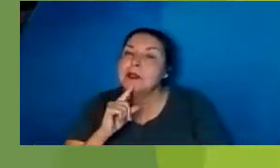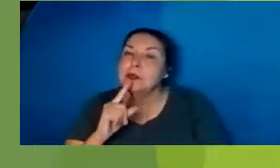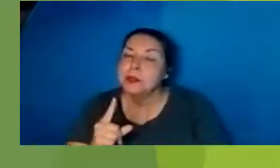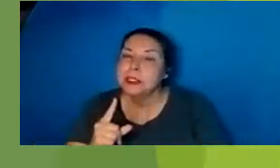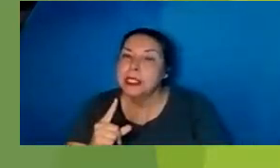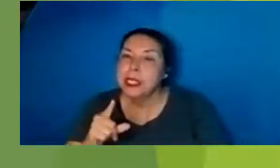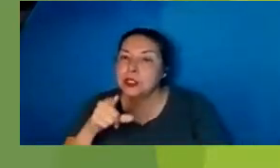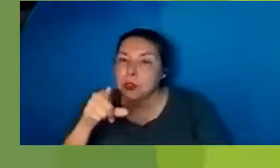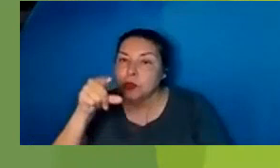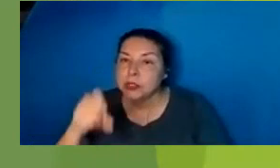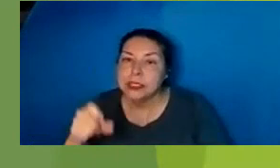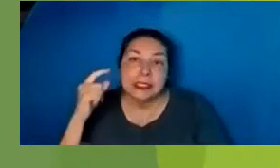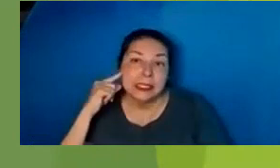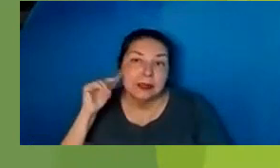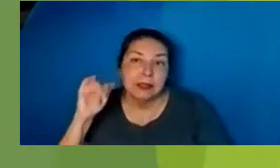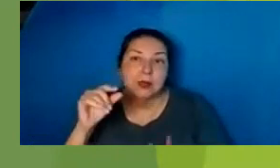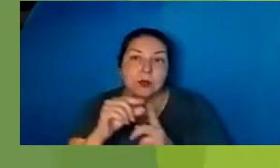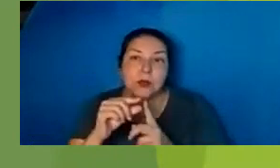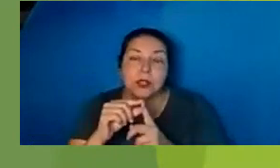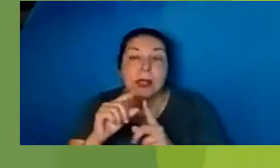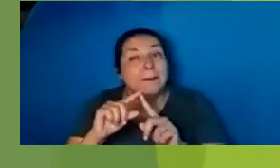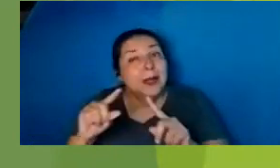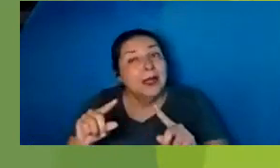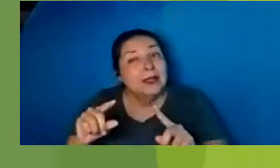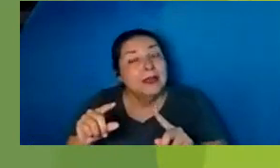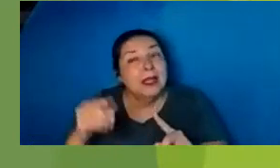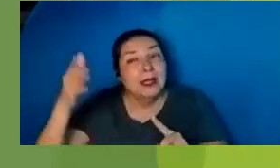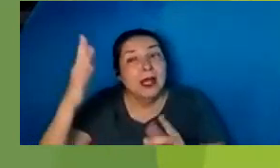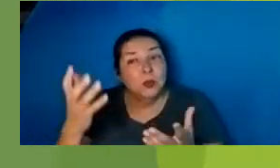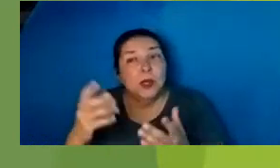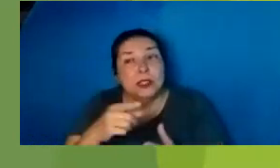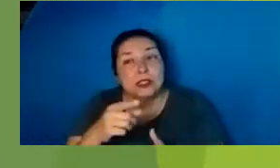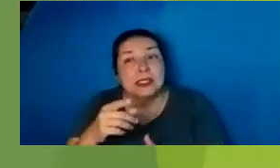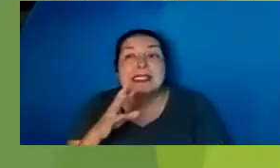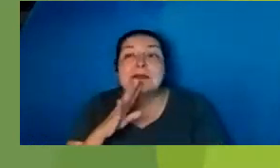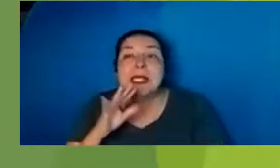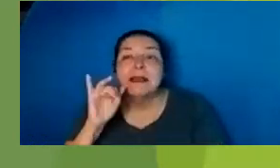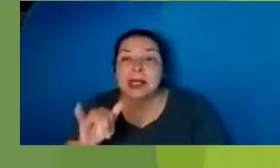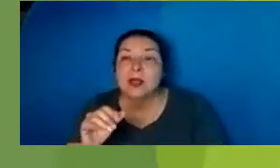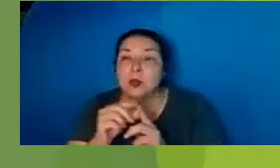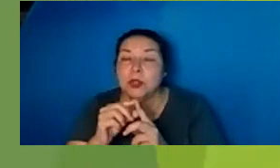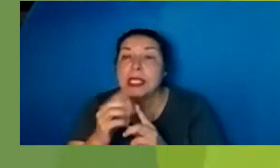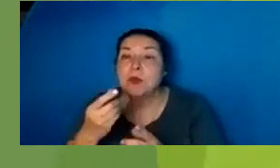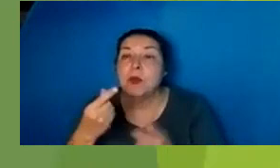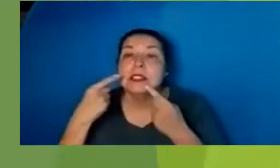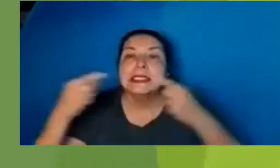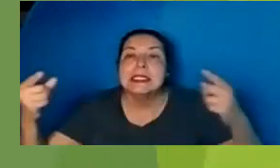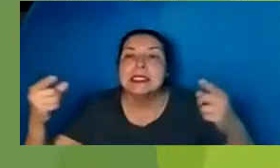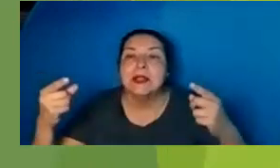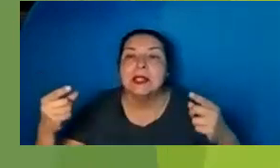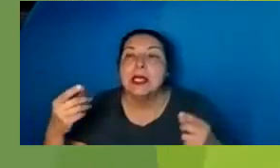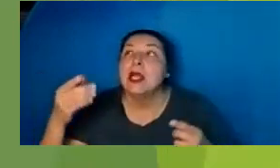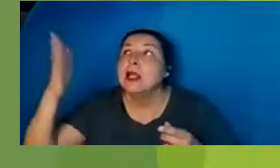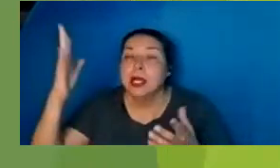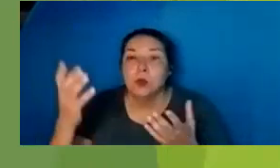you need to hear this word, as it is that God wants to speak it. He wants to declare it. He wants to make his